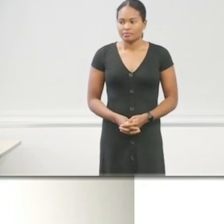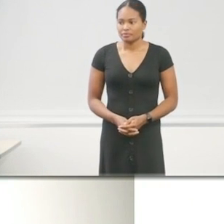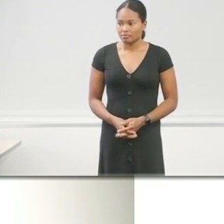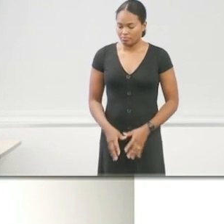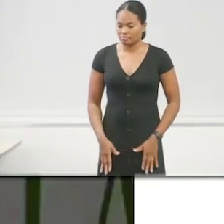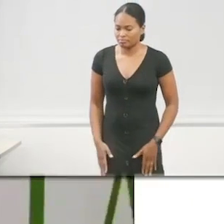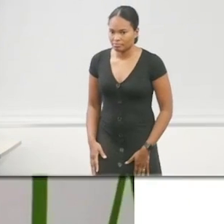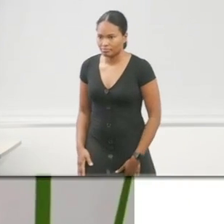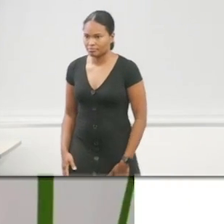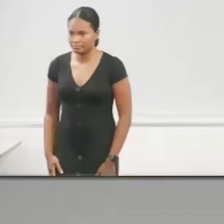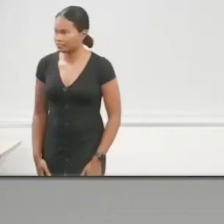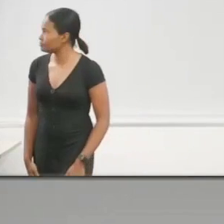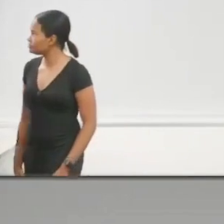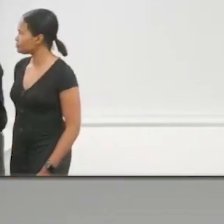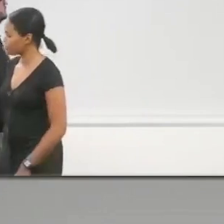That's